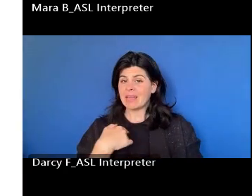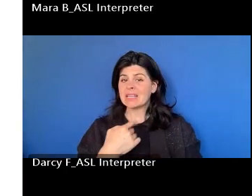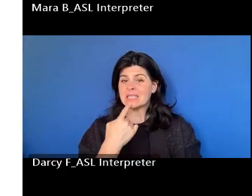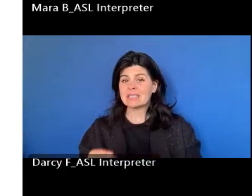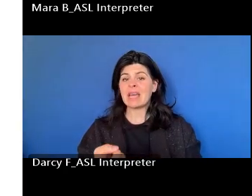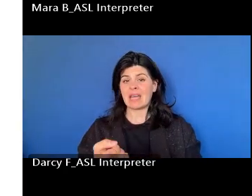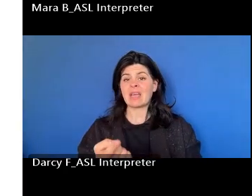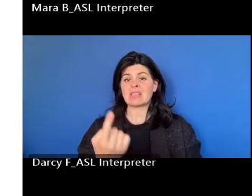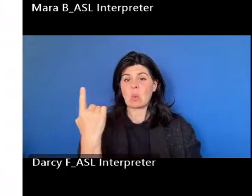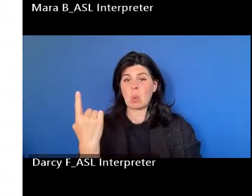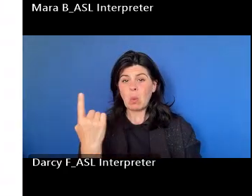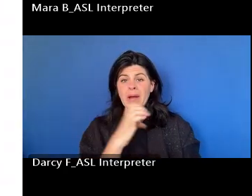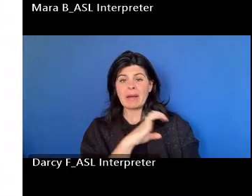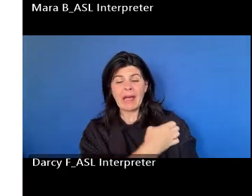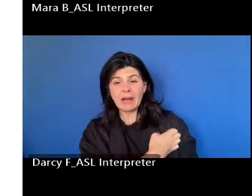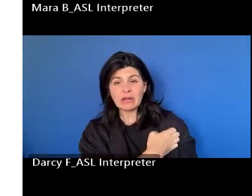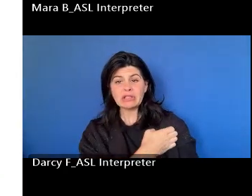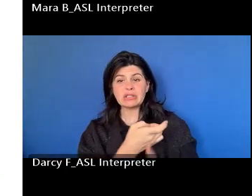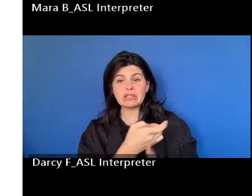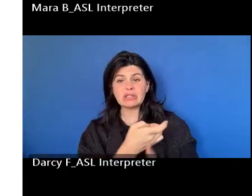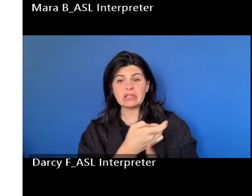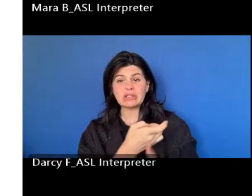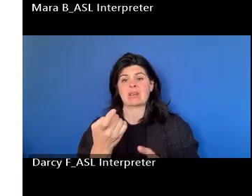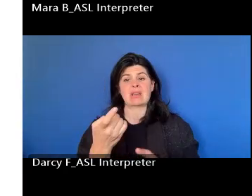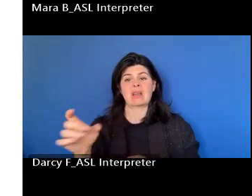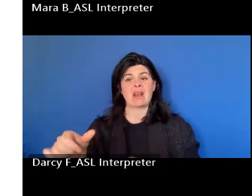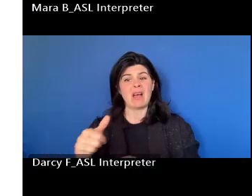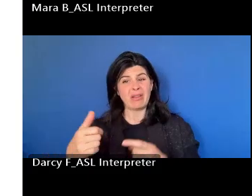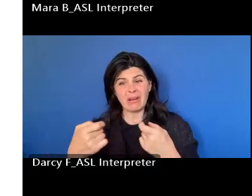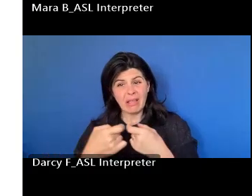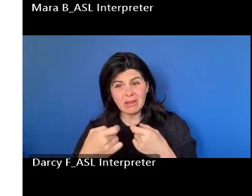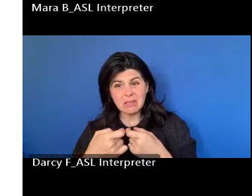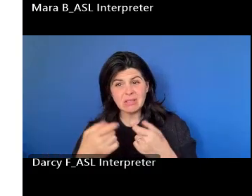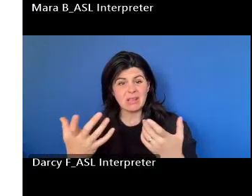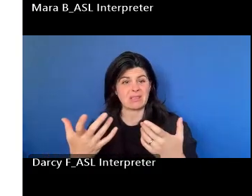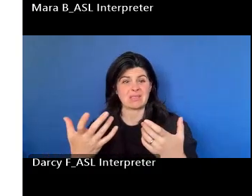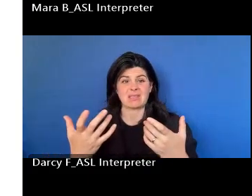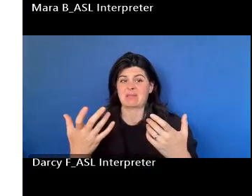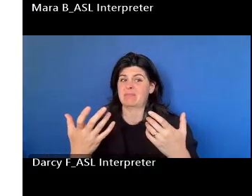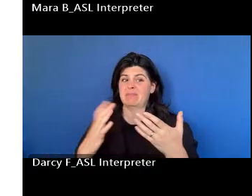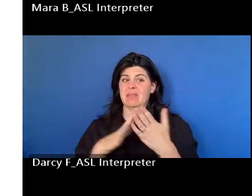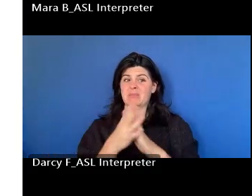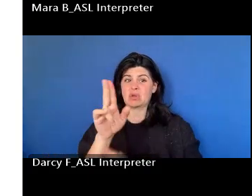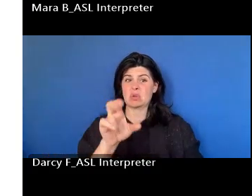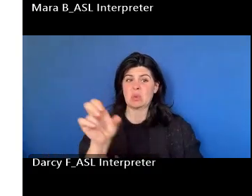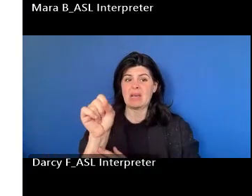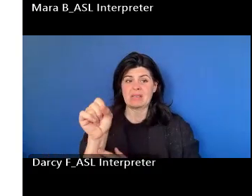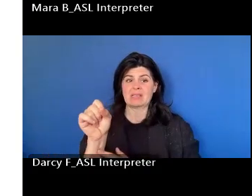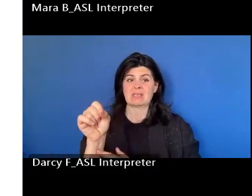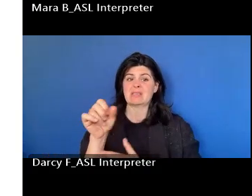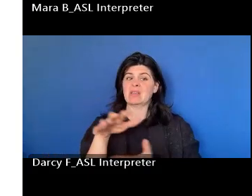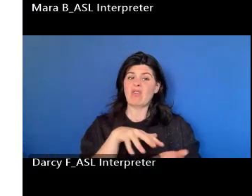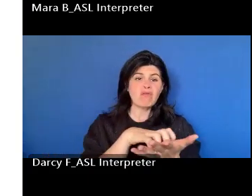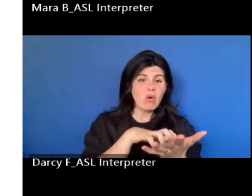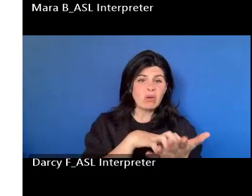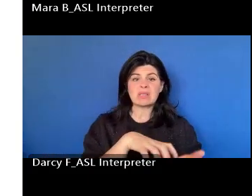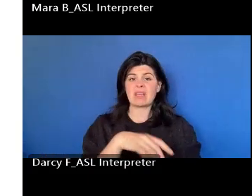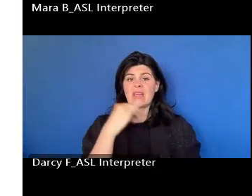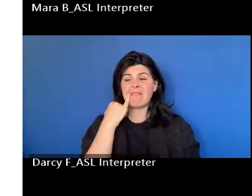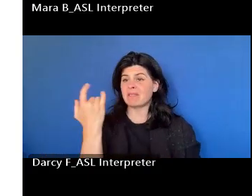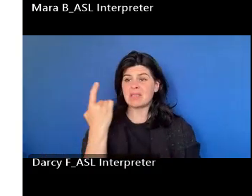failures and foreign hackers. One specific threat is China, which through their Volt Typhoon program